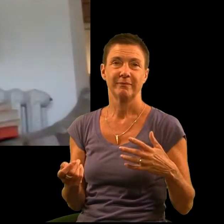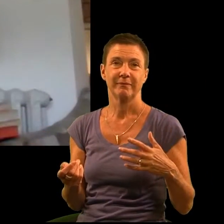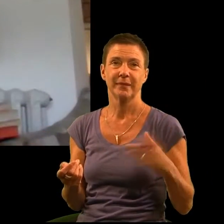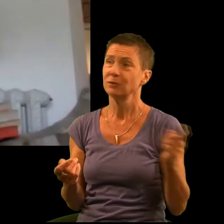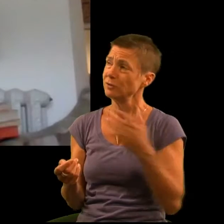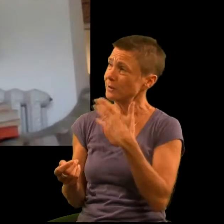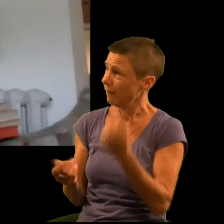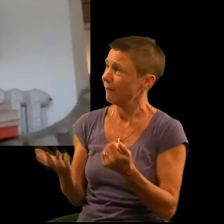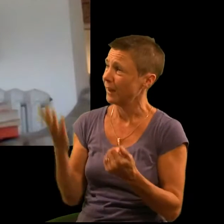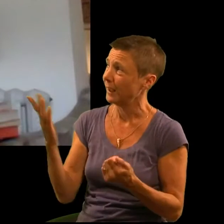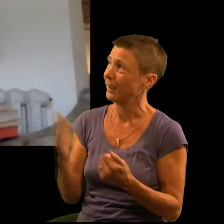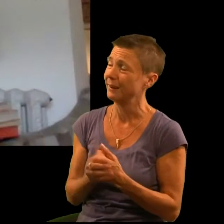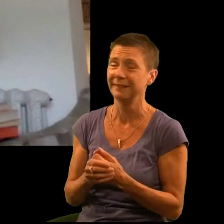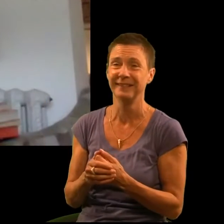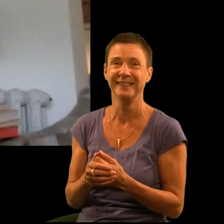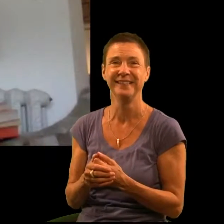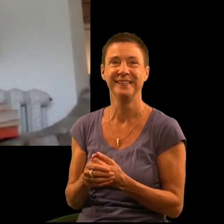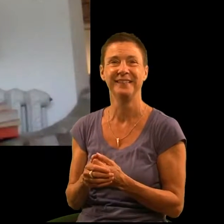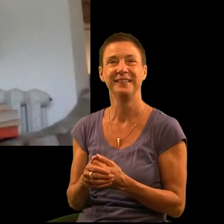lovely.